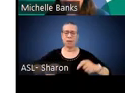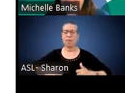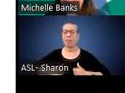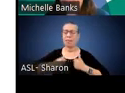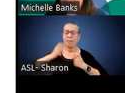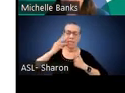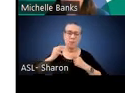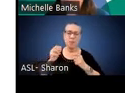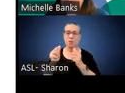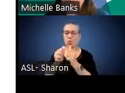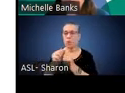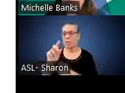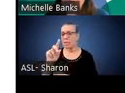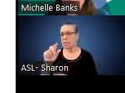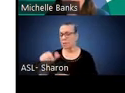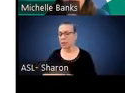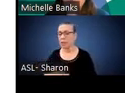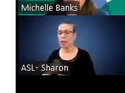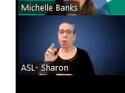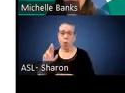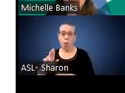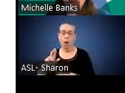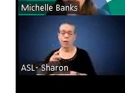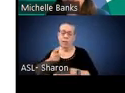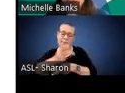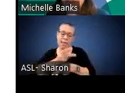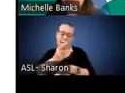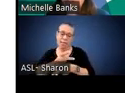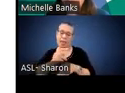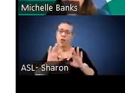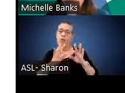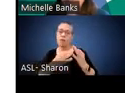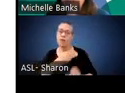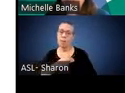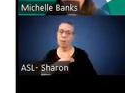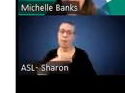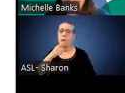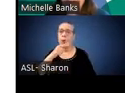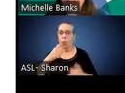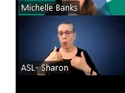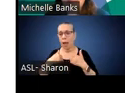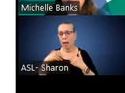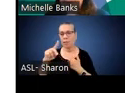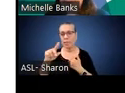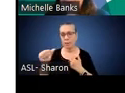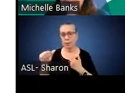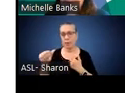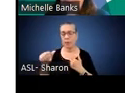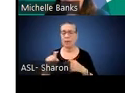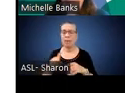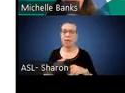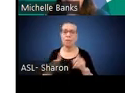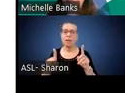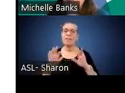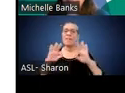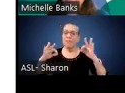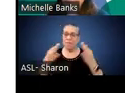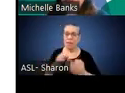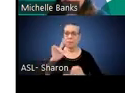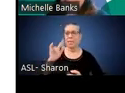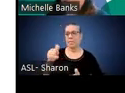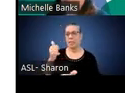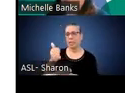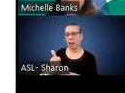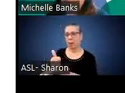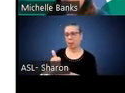disability or caring for someone with a disability and understand that families need a place to lean as well. And they need to